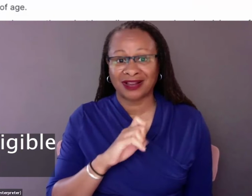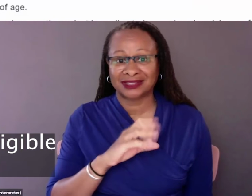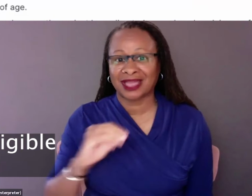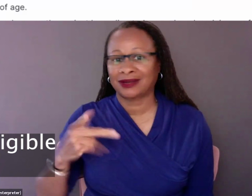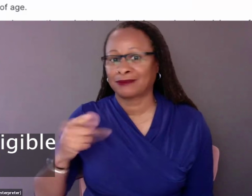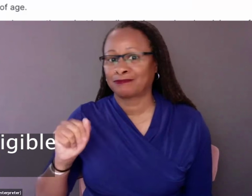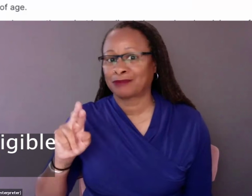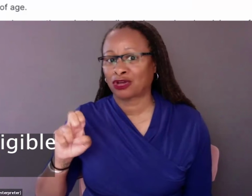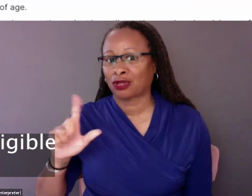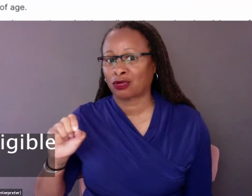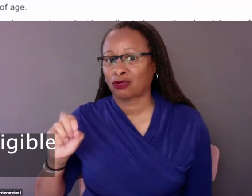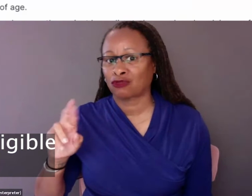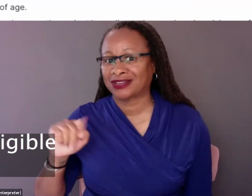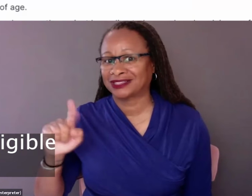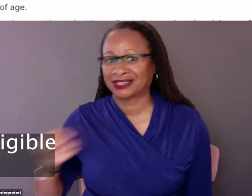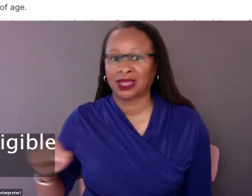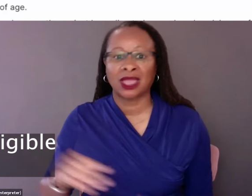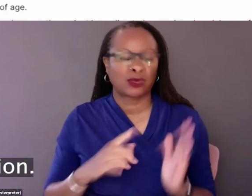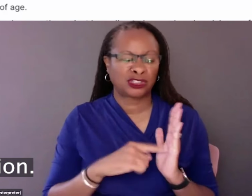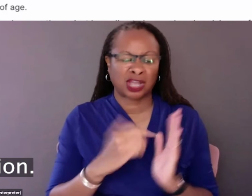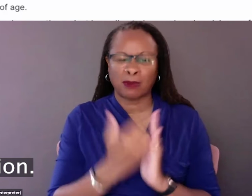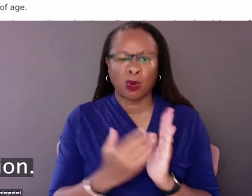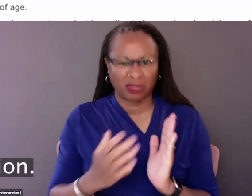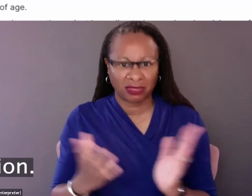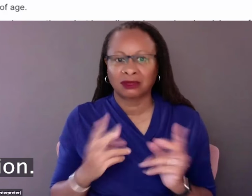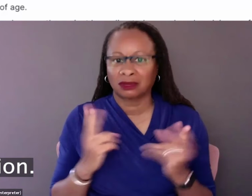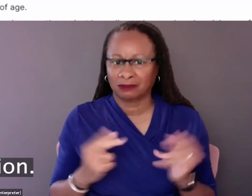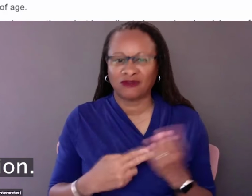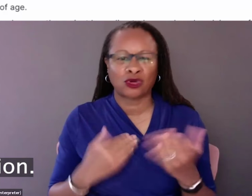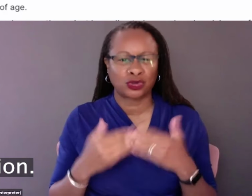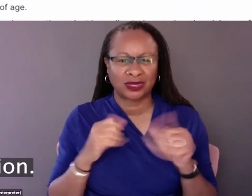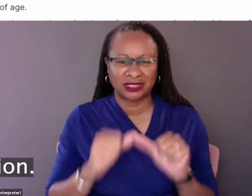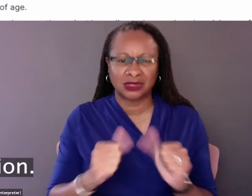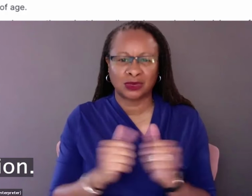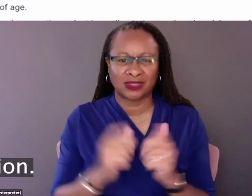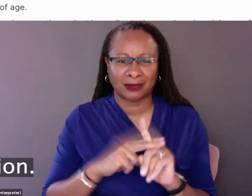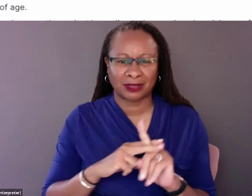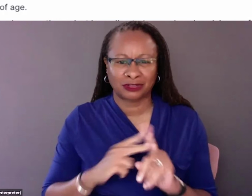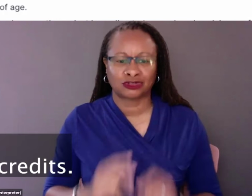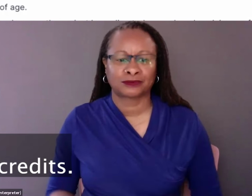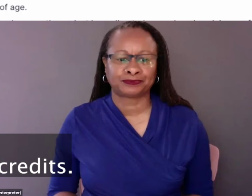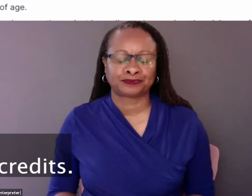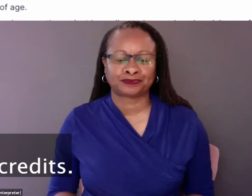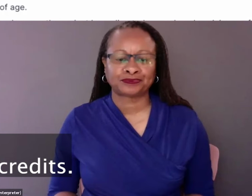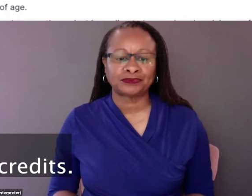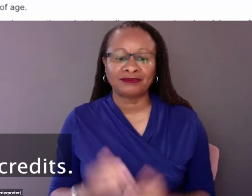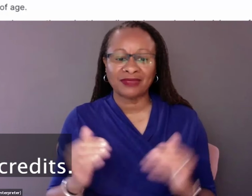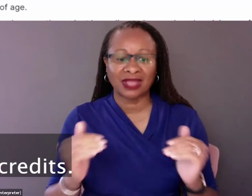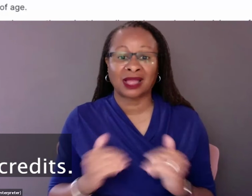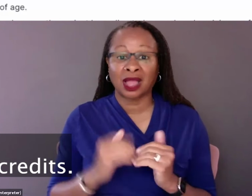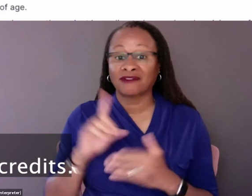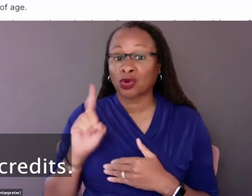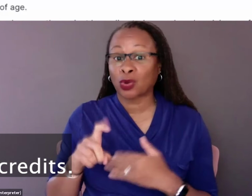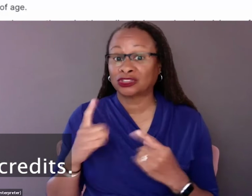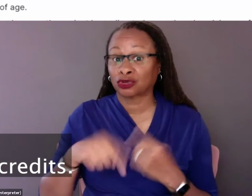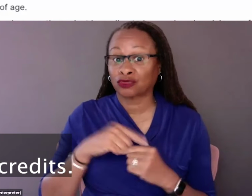to double check that you are eligible before you take the time to continue with the application. And then next we have a